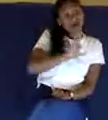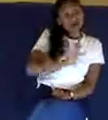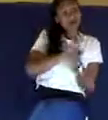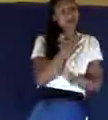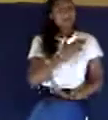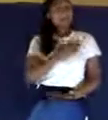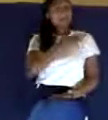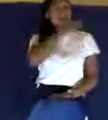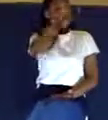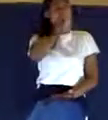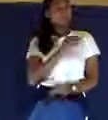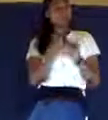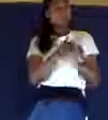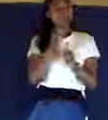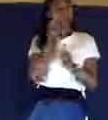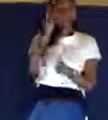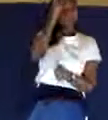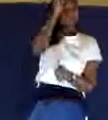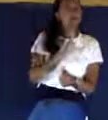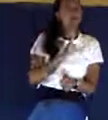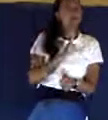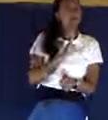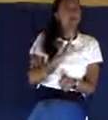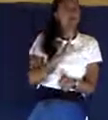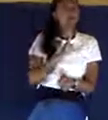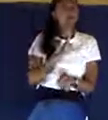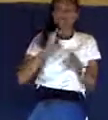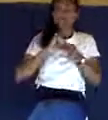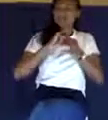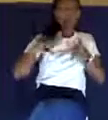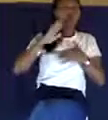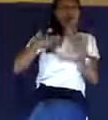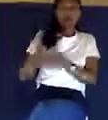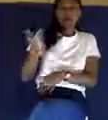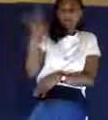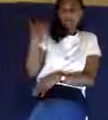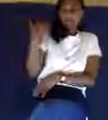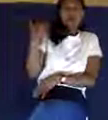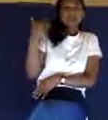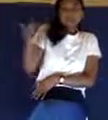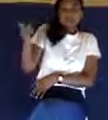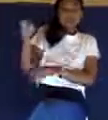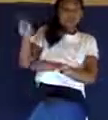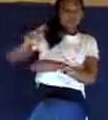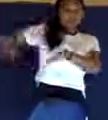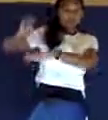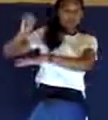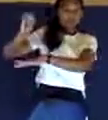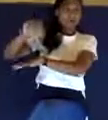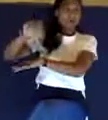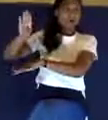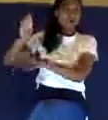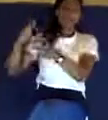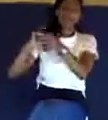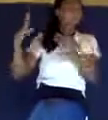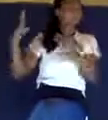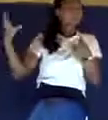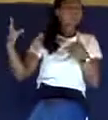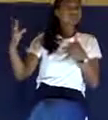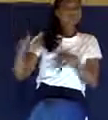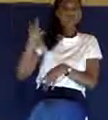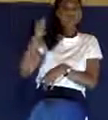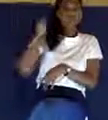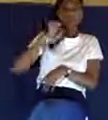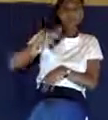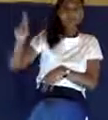God. She makes a complete break with everything in her past. Refuses to go back. And in this, she kind of